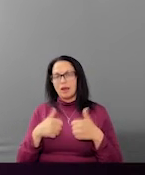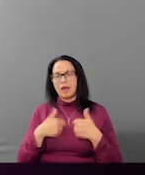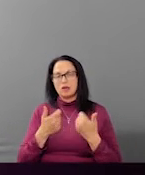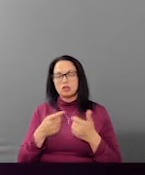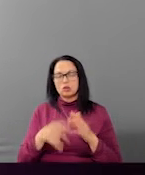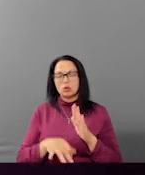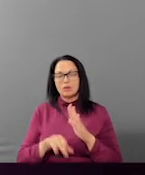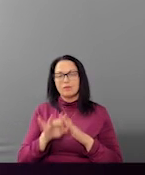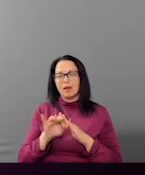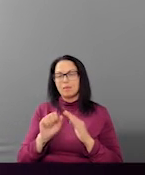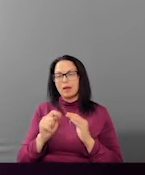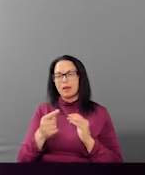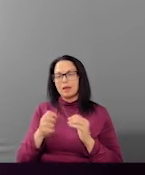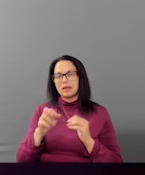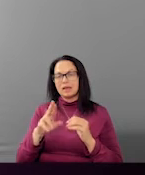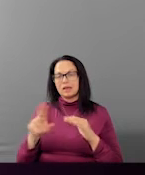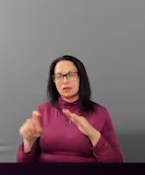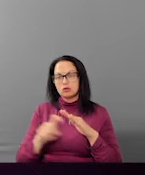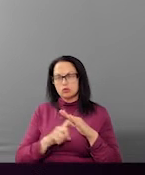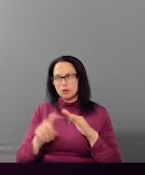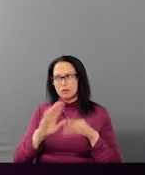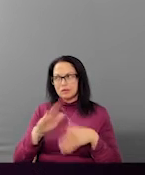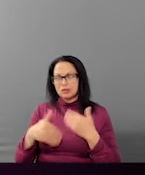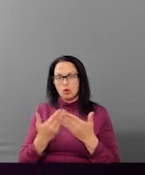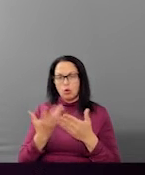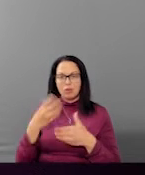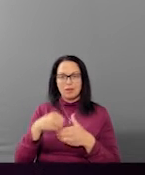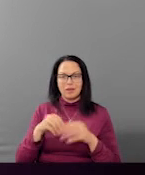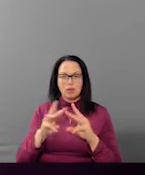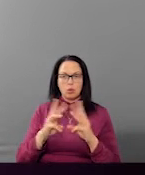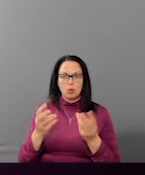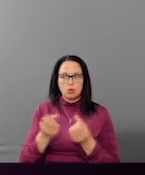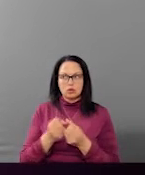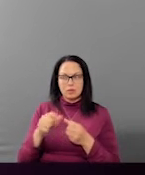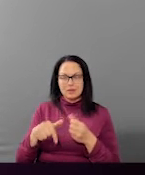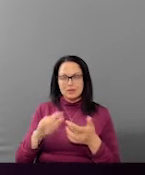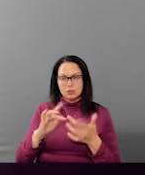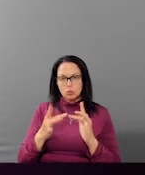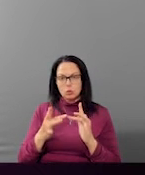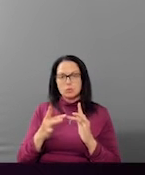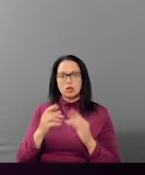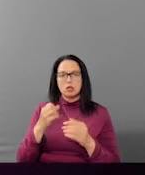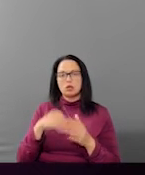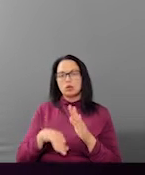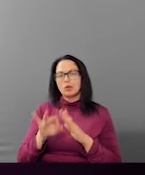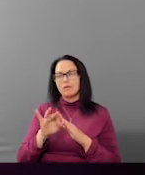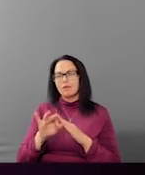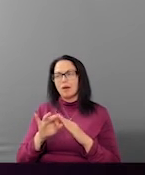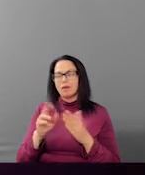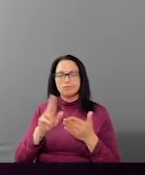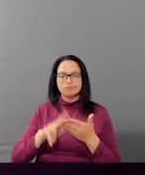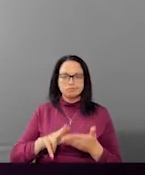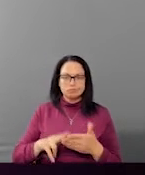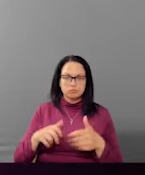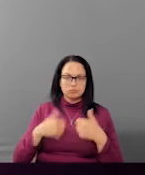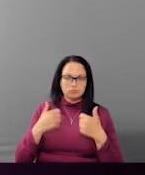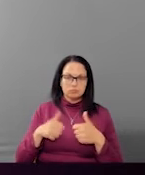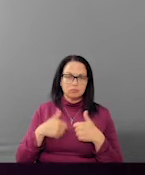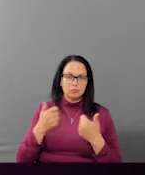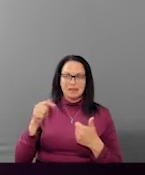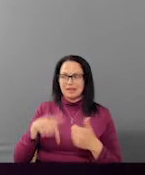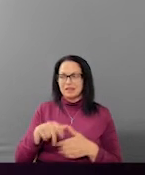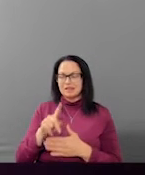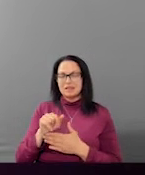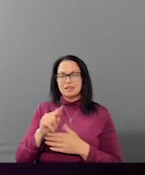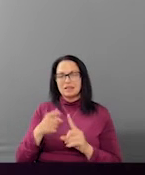going on Etherscan. This is all in the workshop, so if you don't really know what that means, just a website, you can find any contract address there. So I'm passing in the address. I'm saying this is the data source